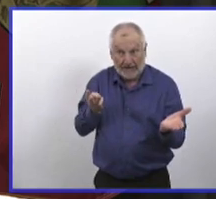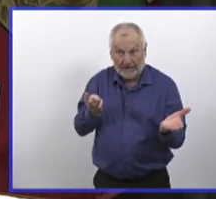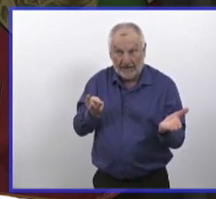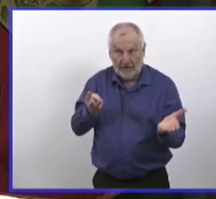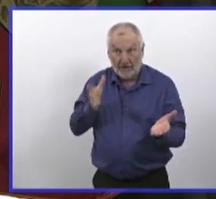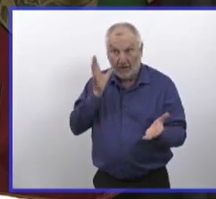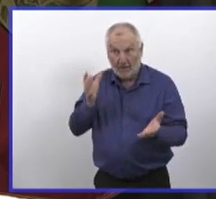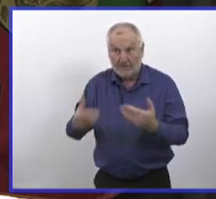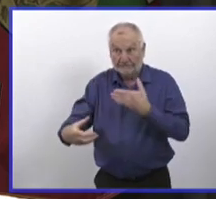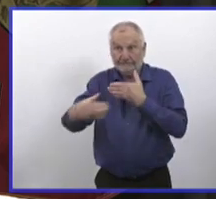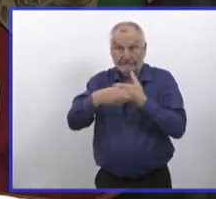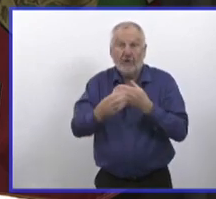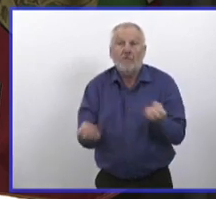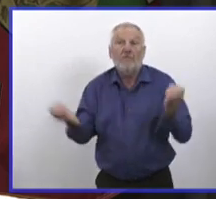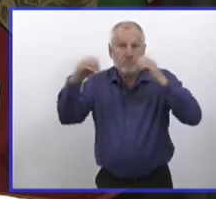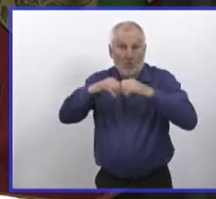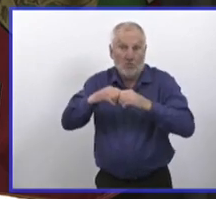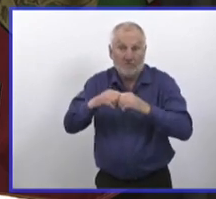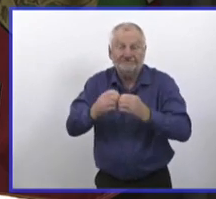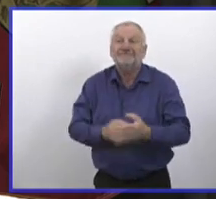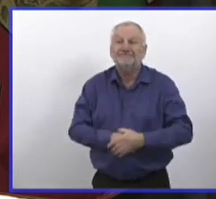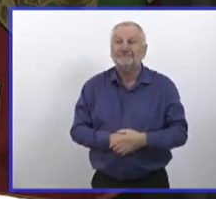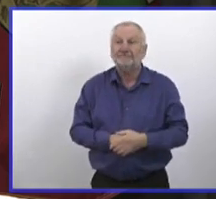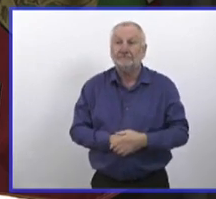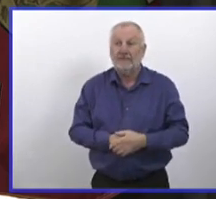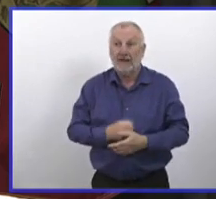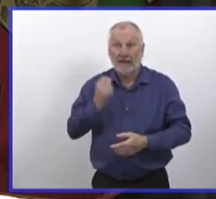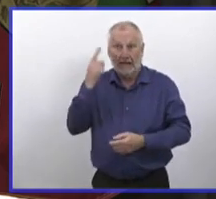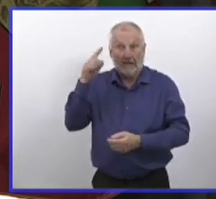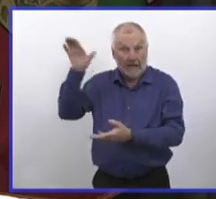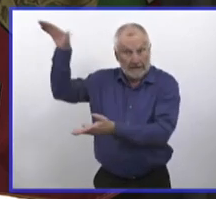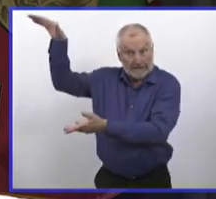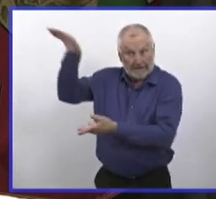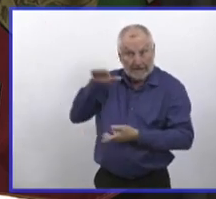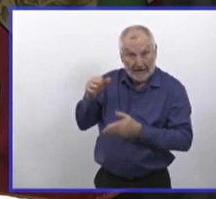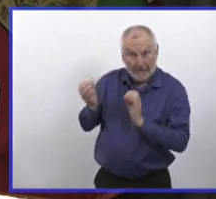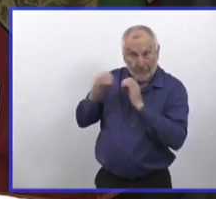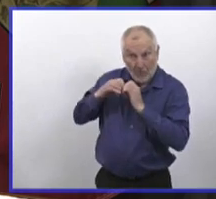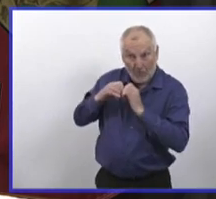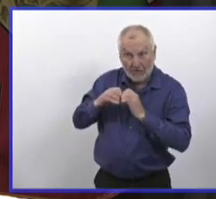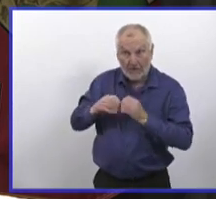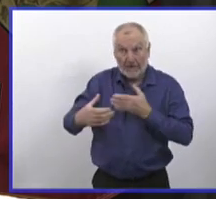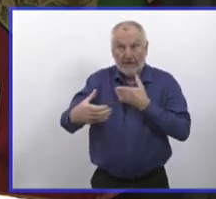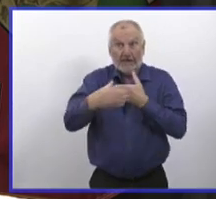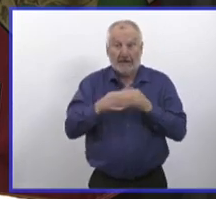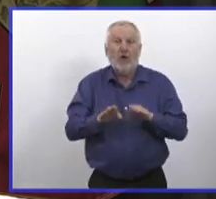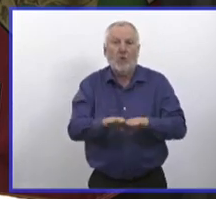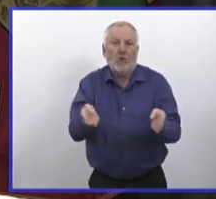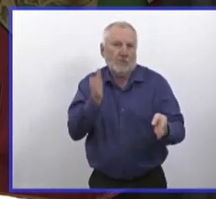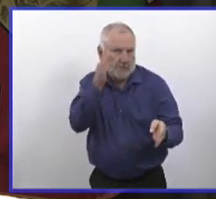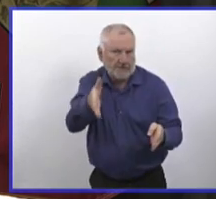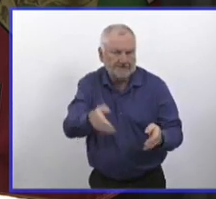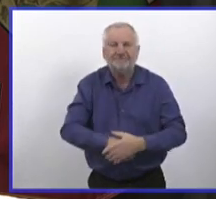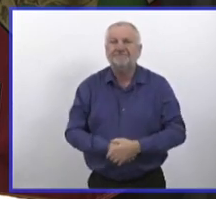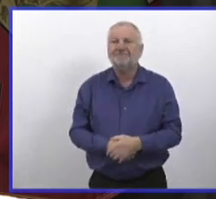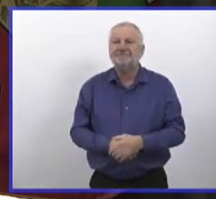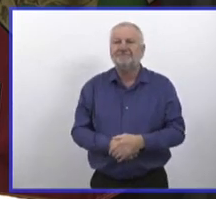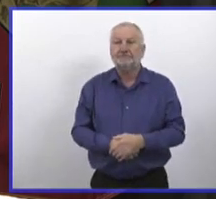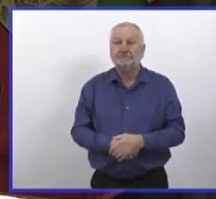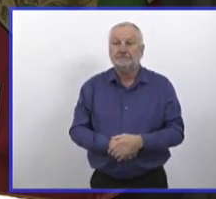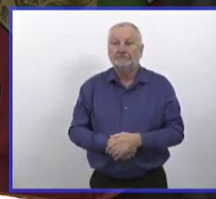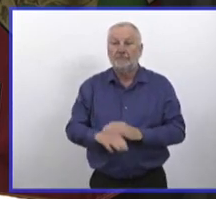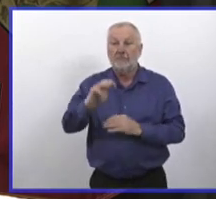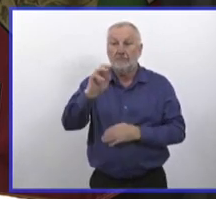launch, once we have enough vaccine for that to be needed. I can also confirm that the Supersite in Morden, located at